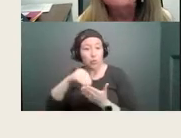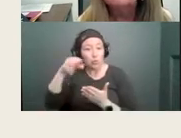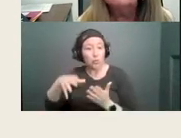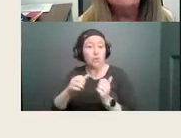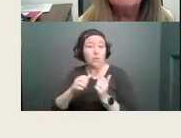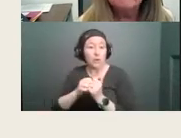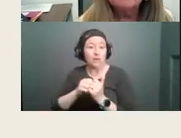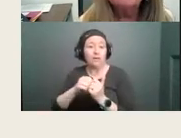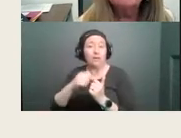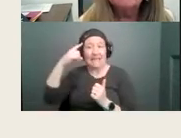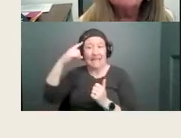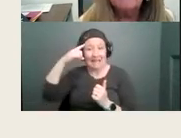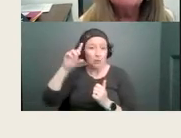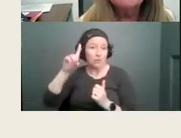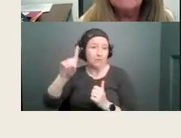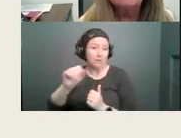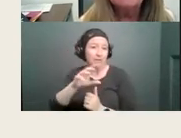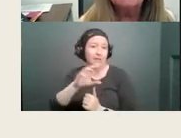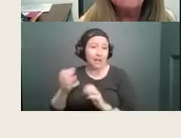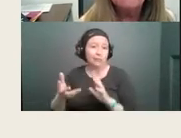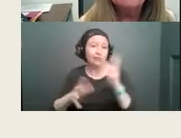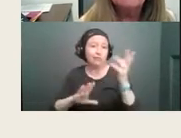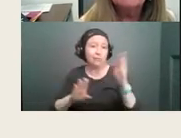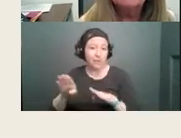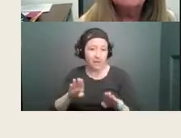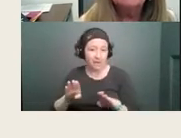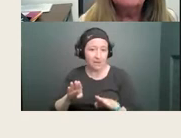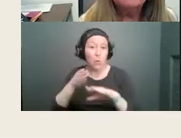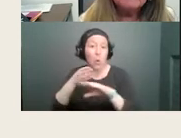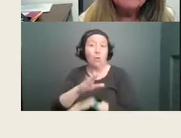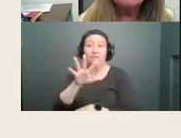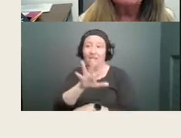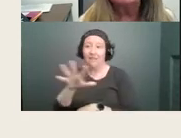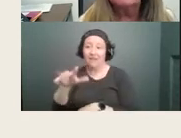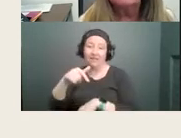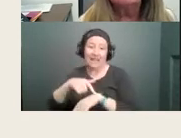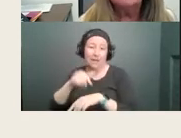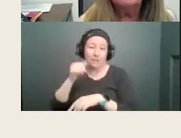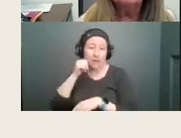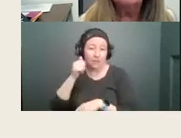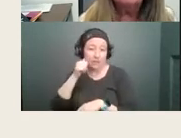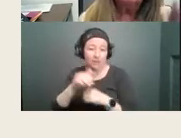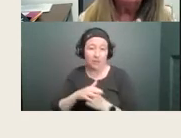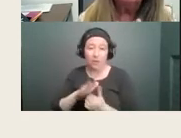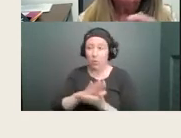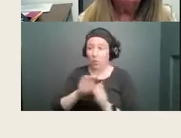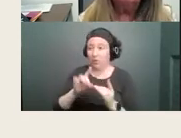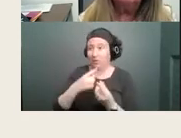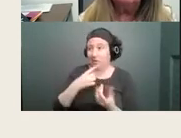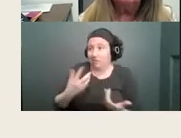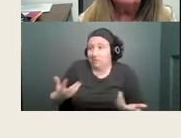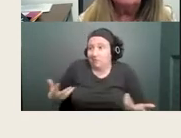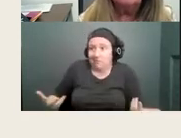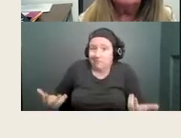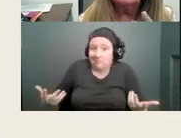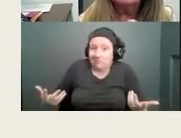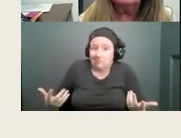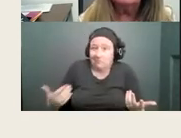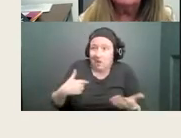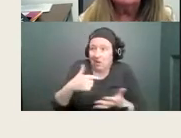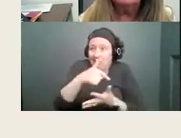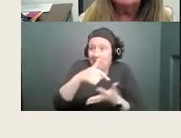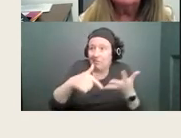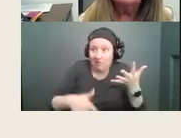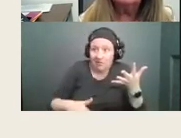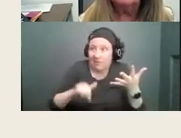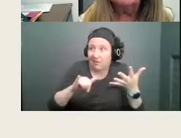exceeding 55 times per day. School district saying, yeah, well, we've got all this, and